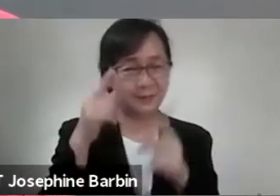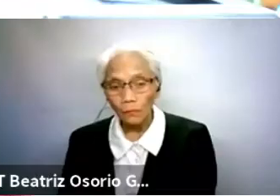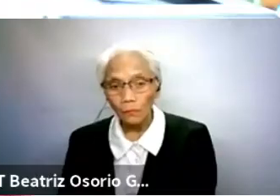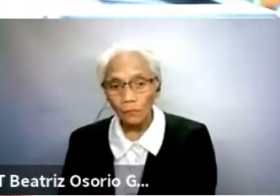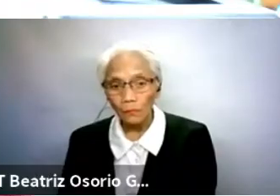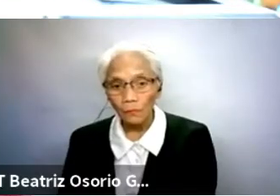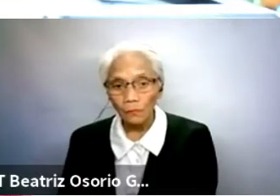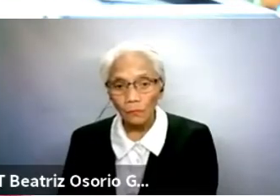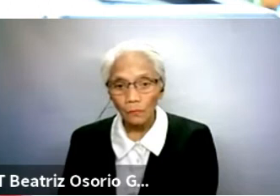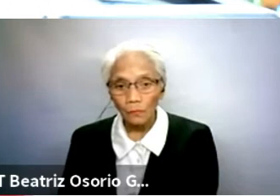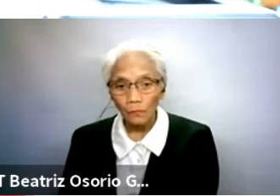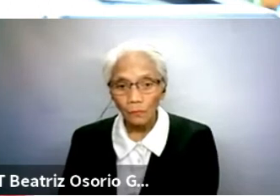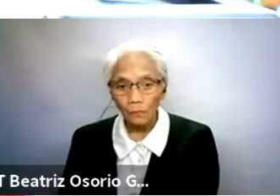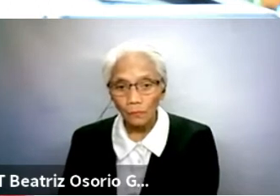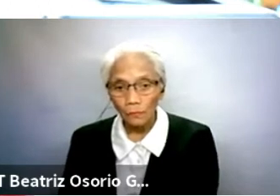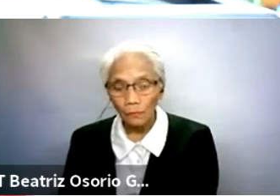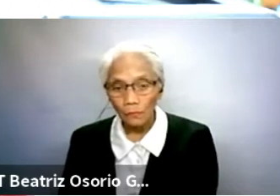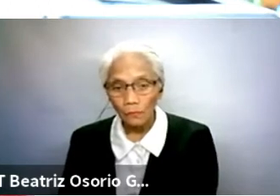shared.